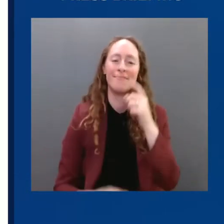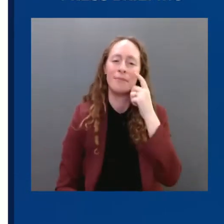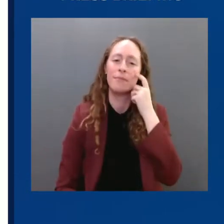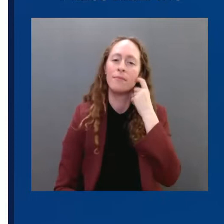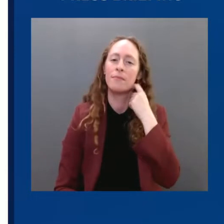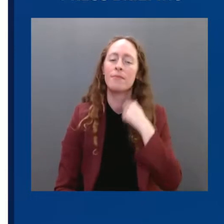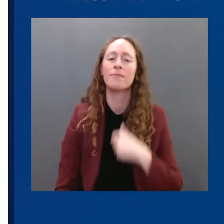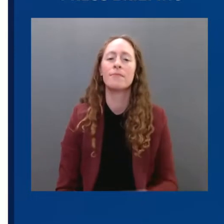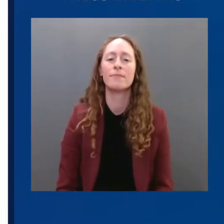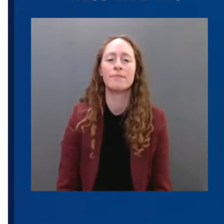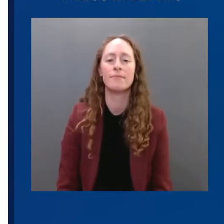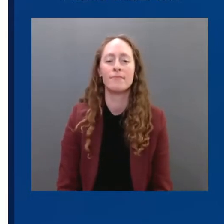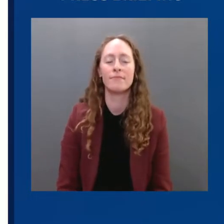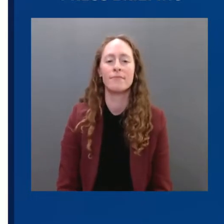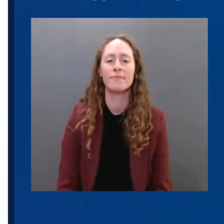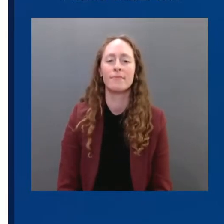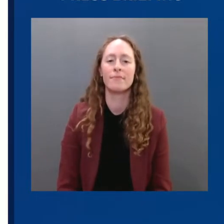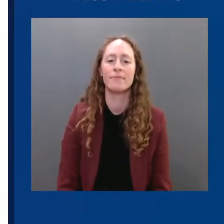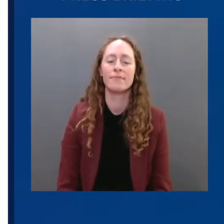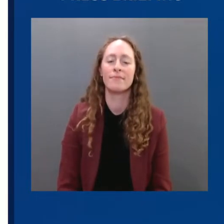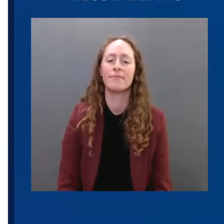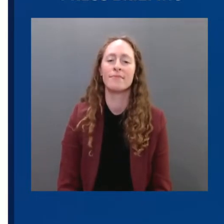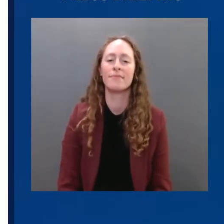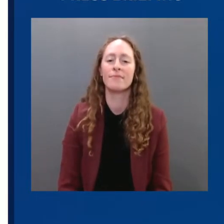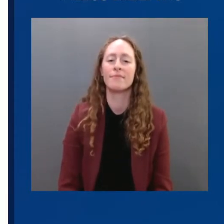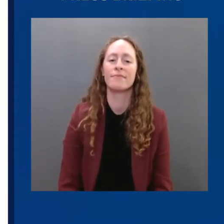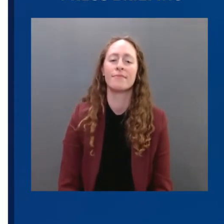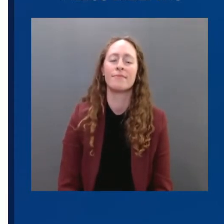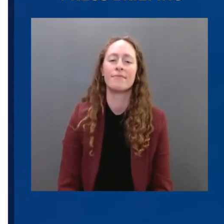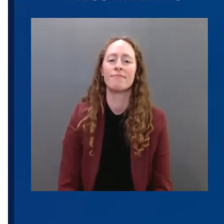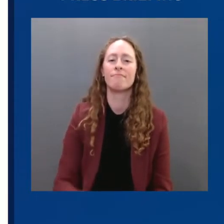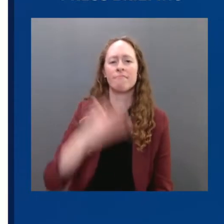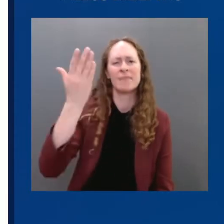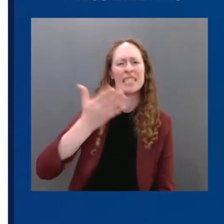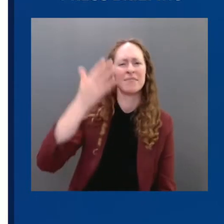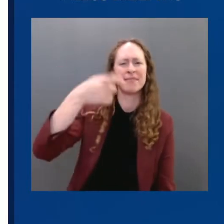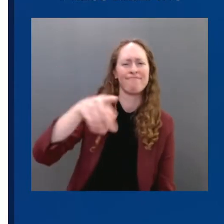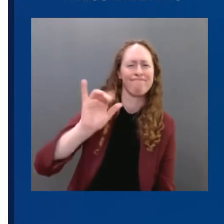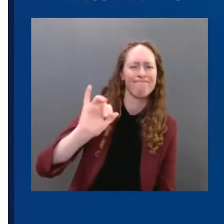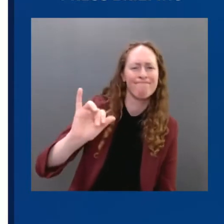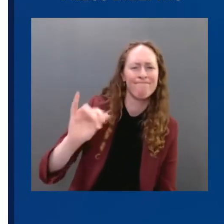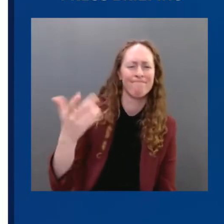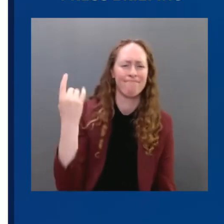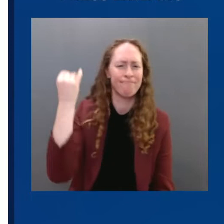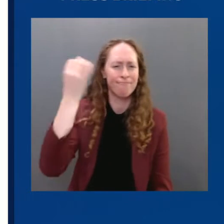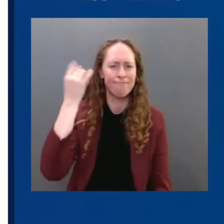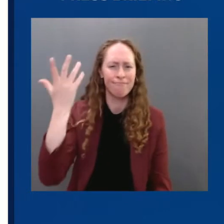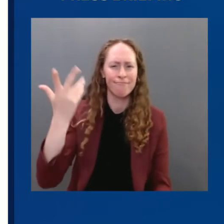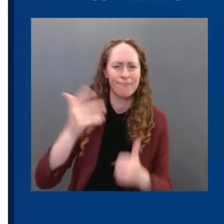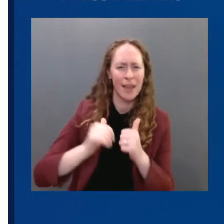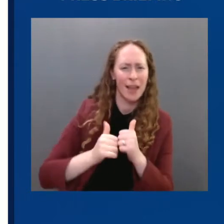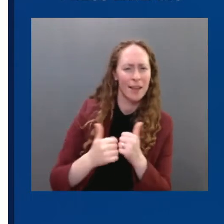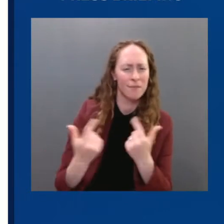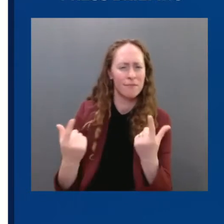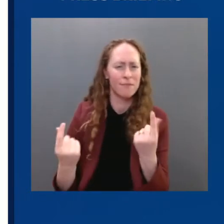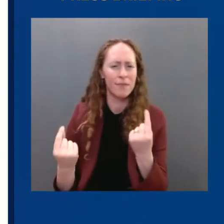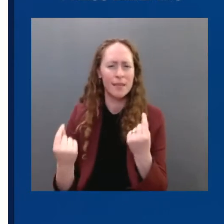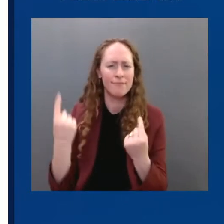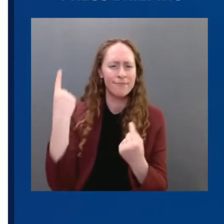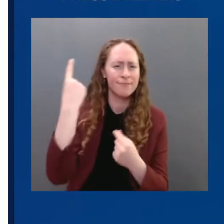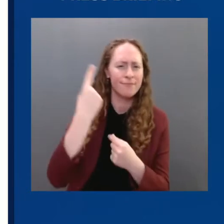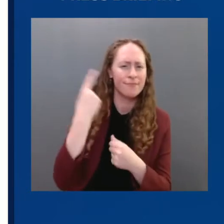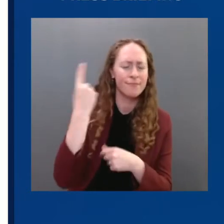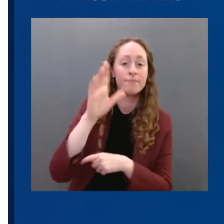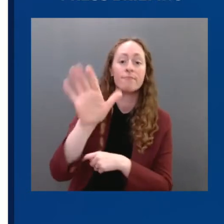will continue to emerge if the virus circulates globally and in this country.